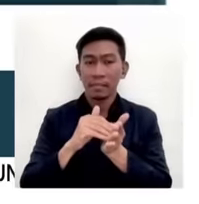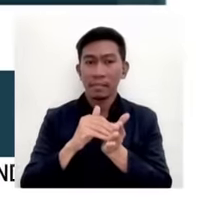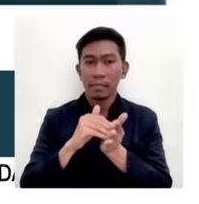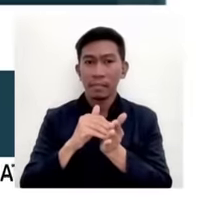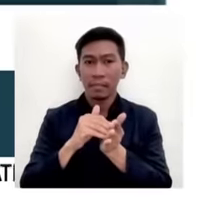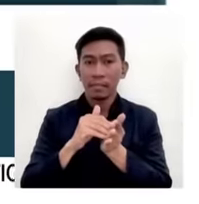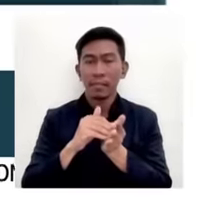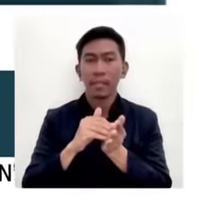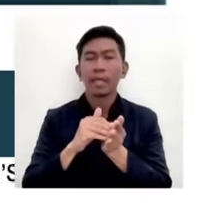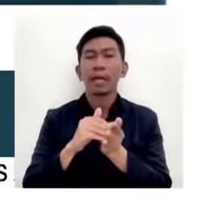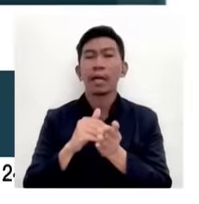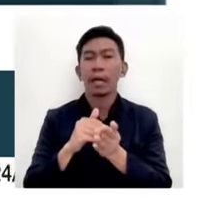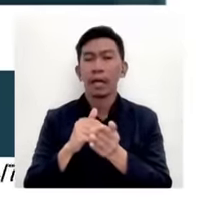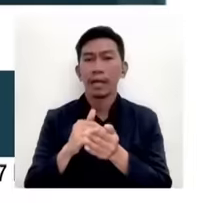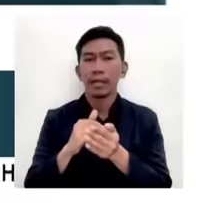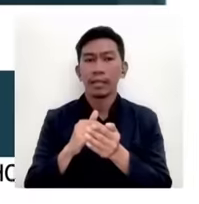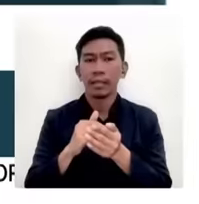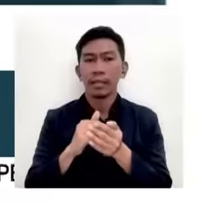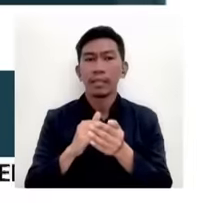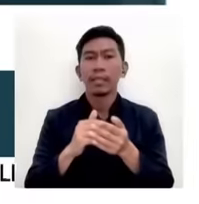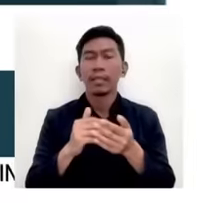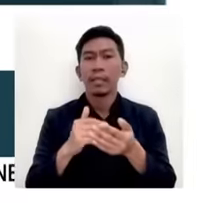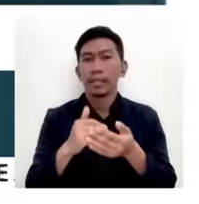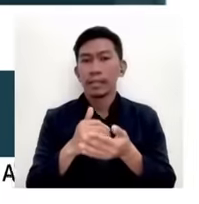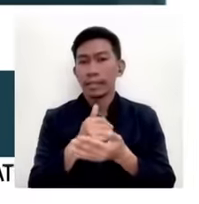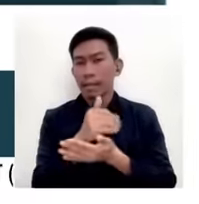there are things that I think are being looked upon.